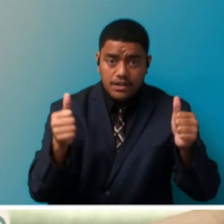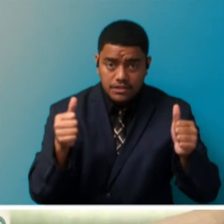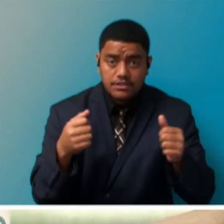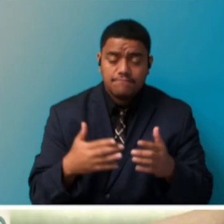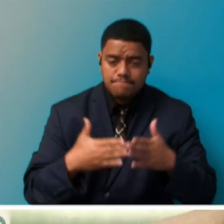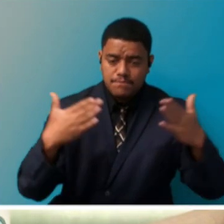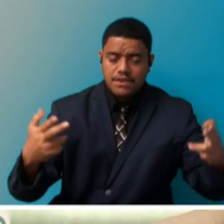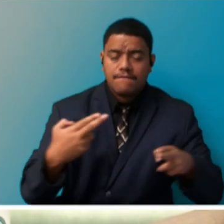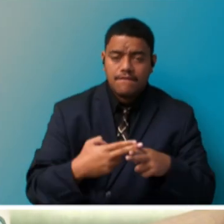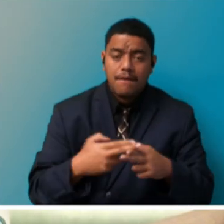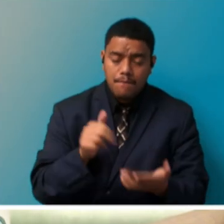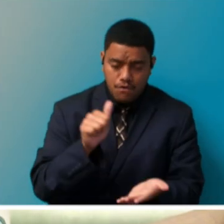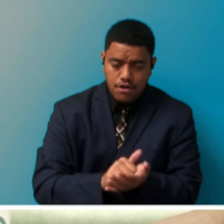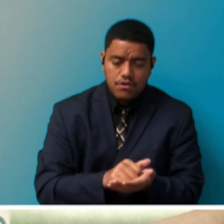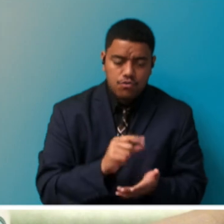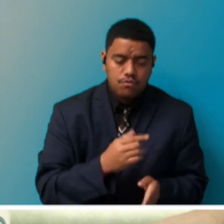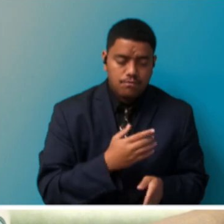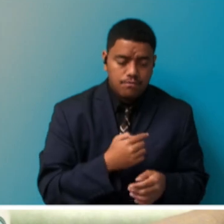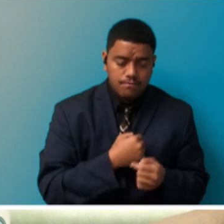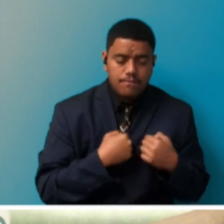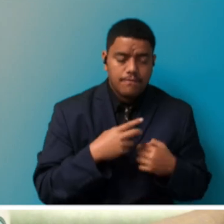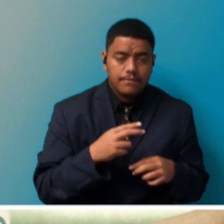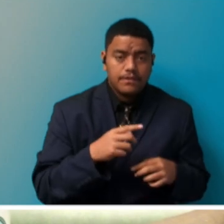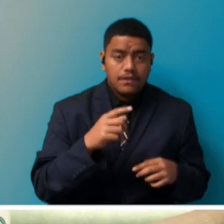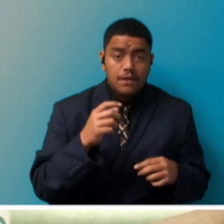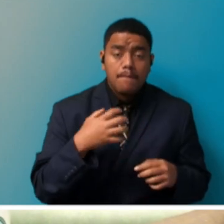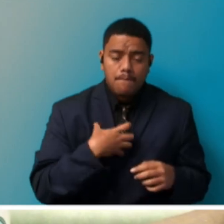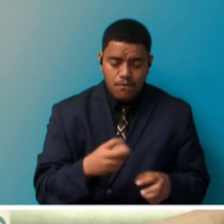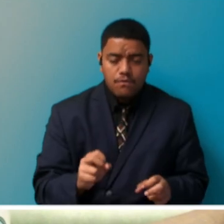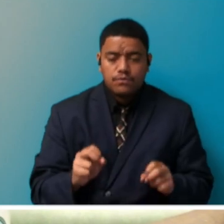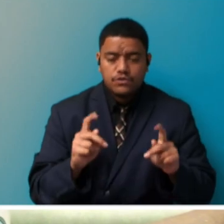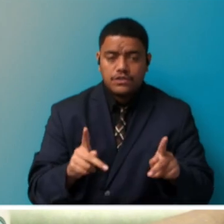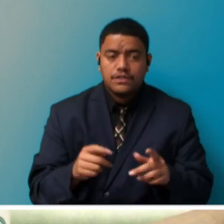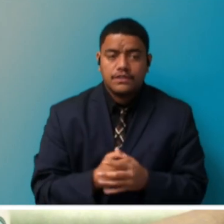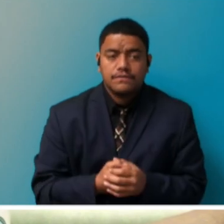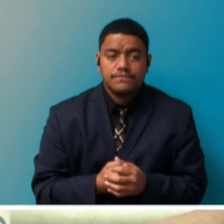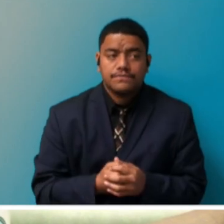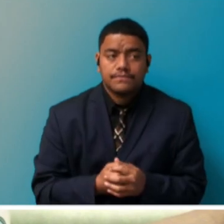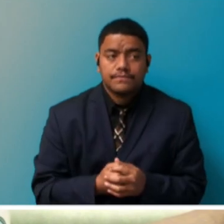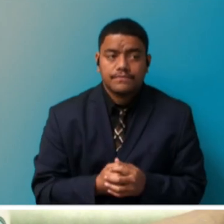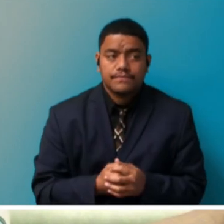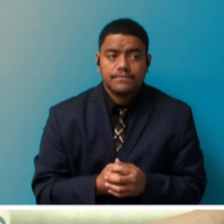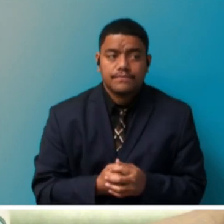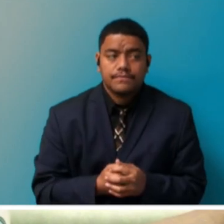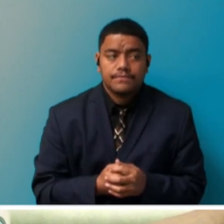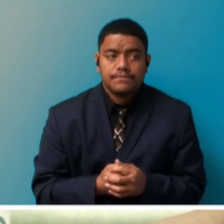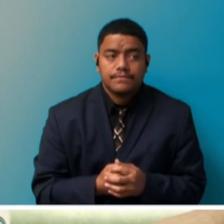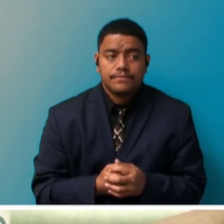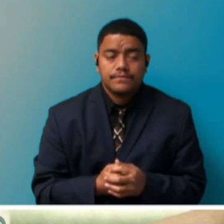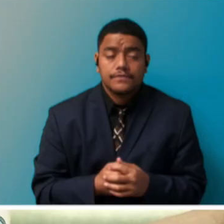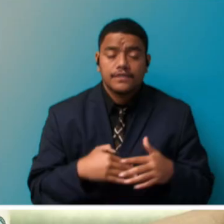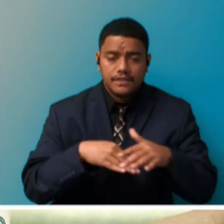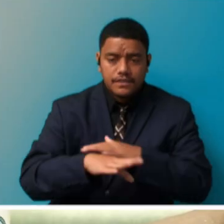structures right, there may be more significant opportunities in countries